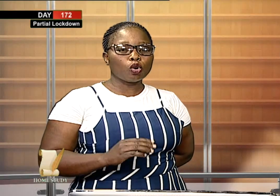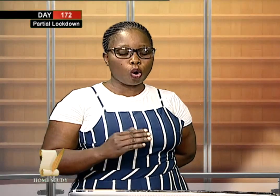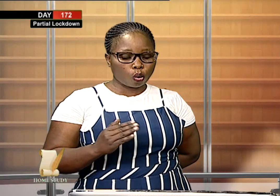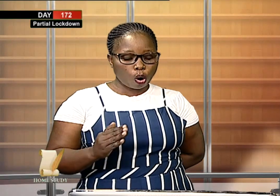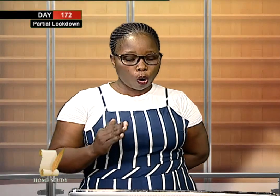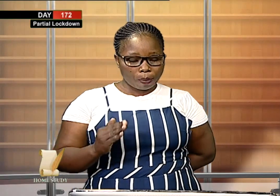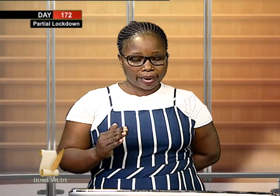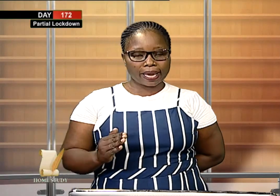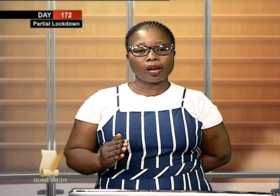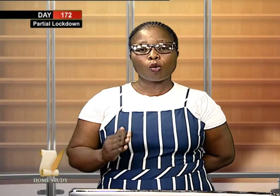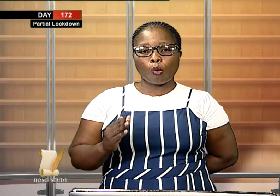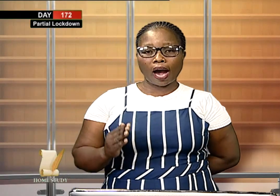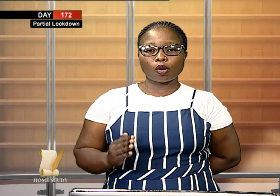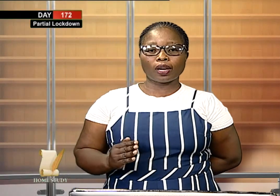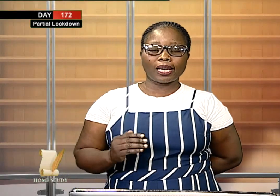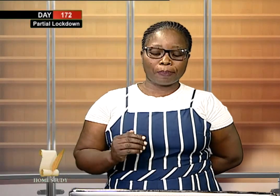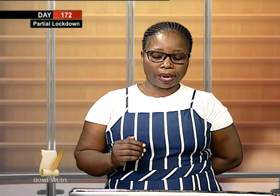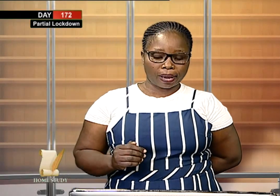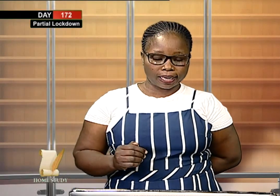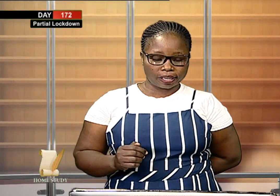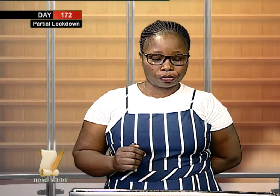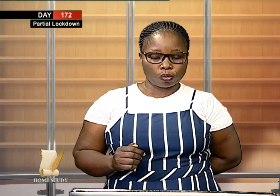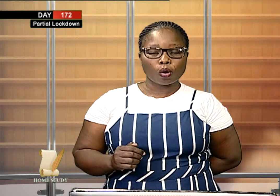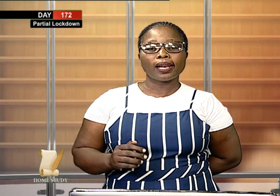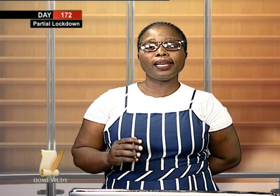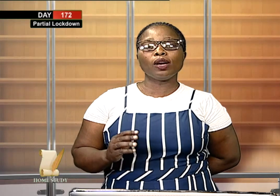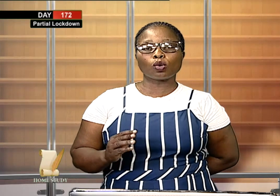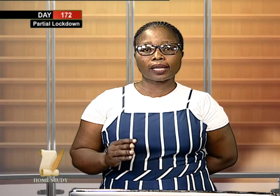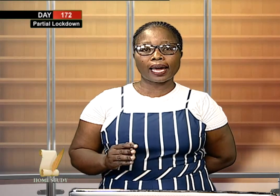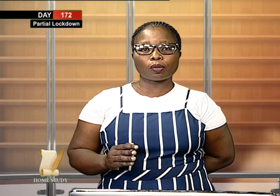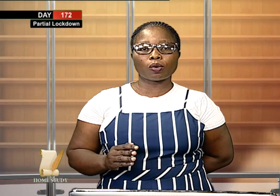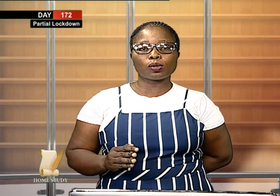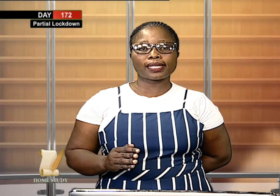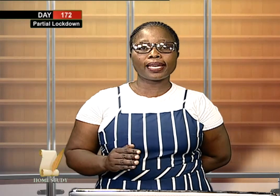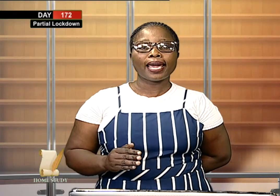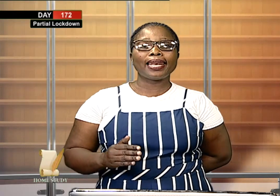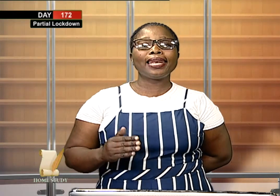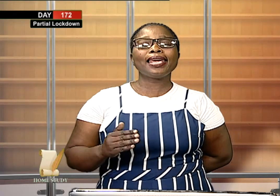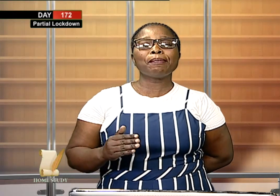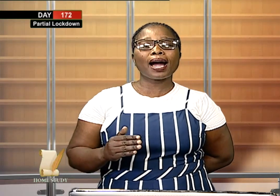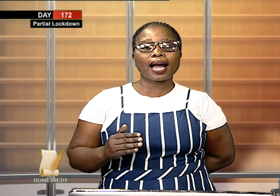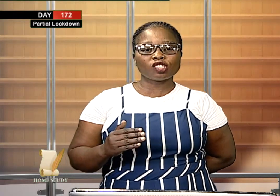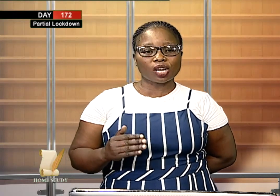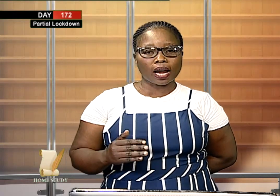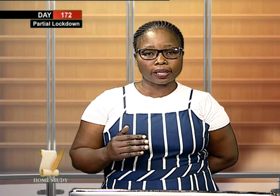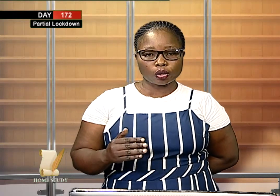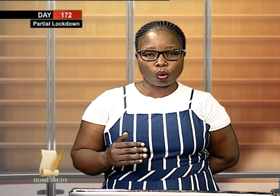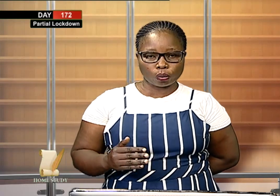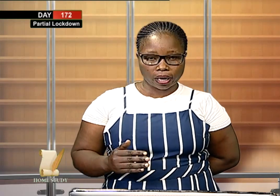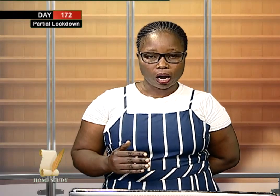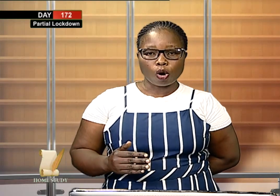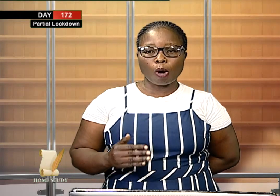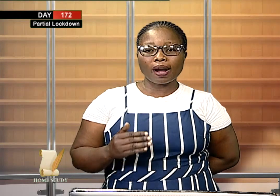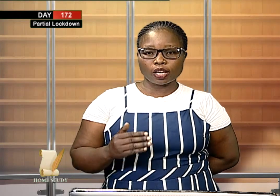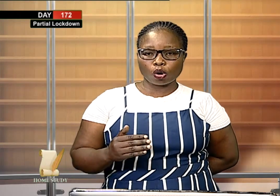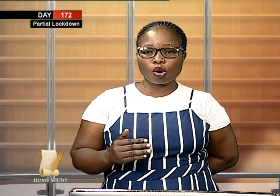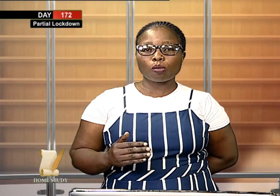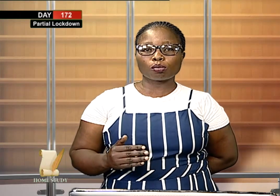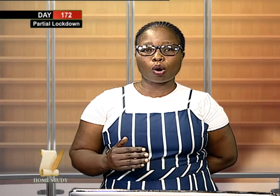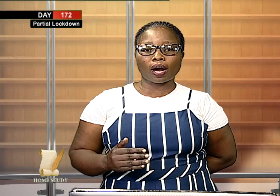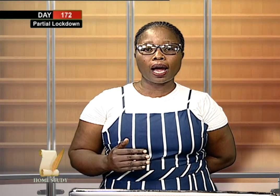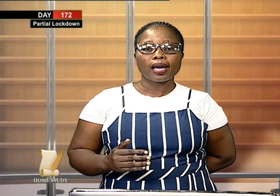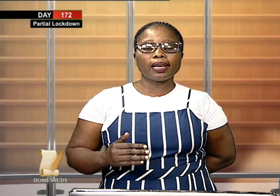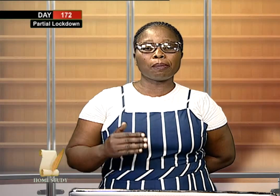sibuke lokuma ke kwalo leli phepha letfu lekuqala kwekuthi lima kanjani lona ngoba